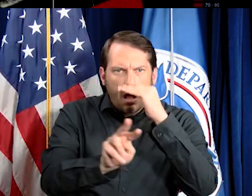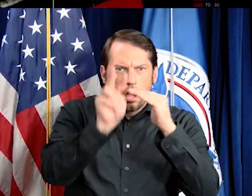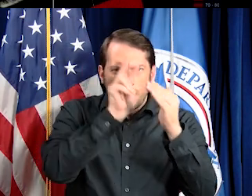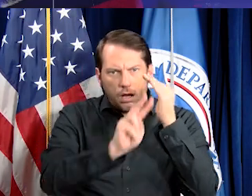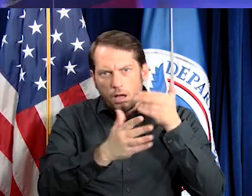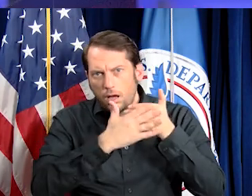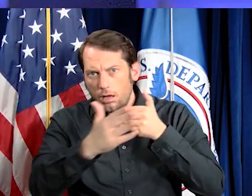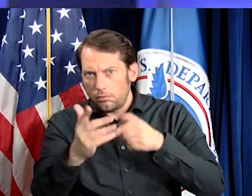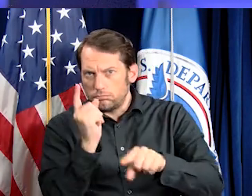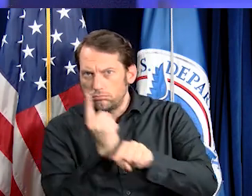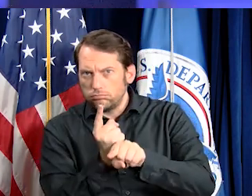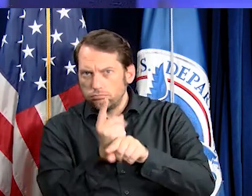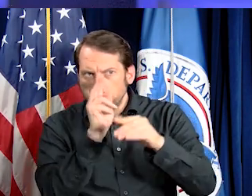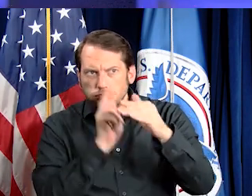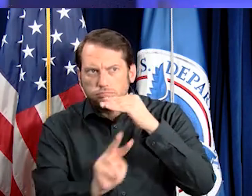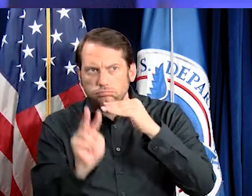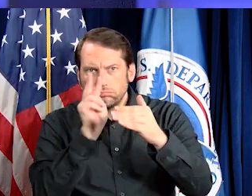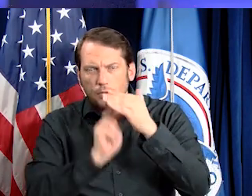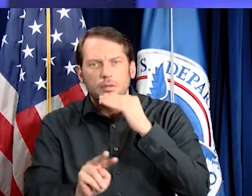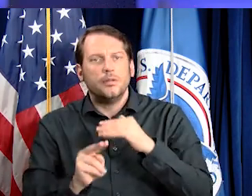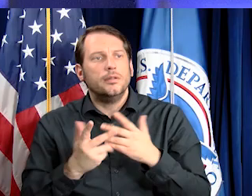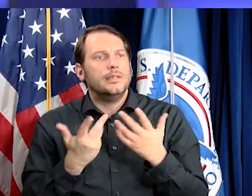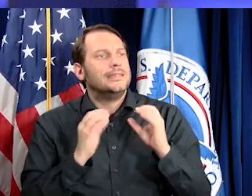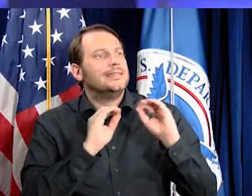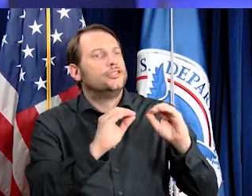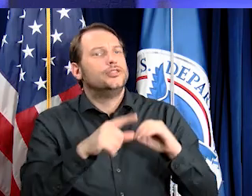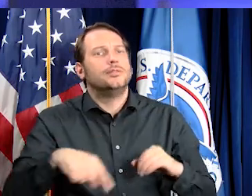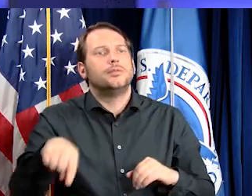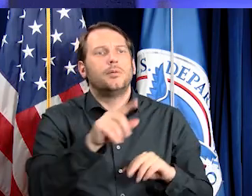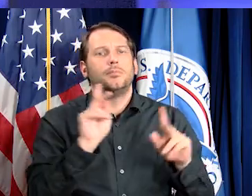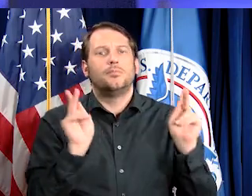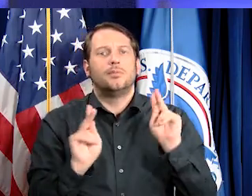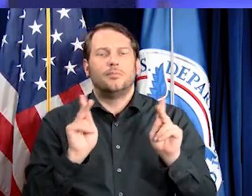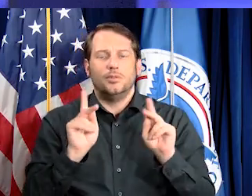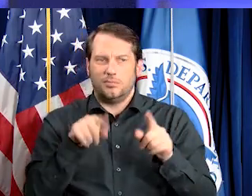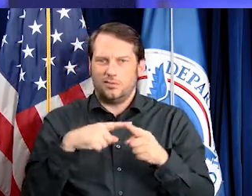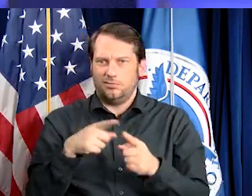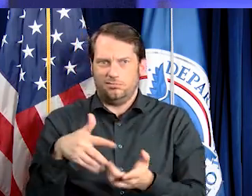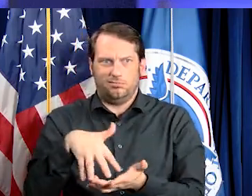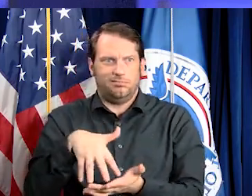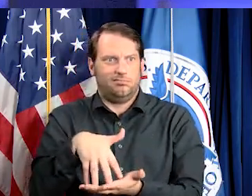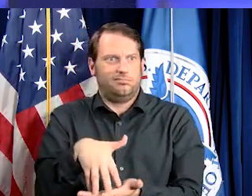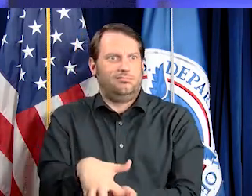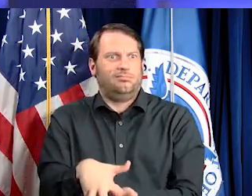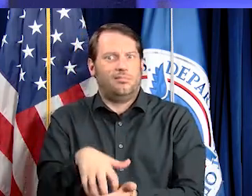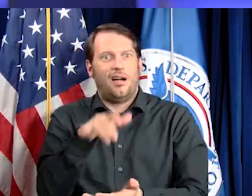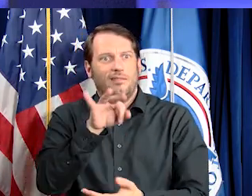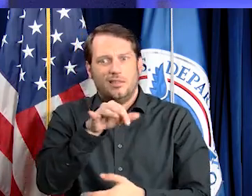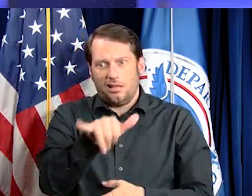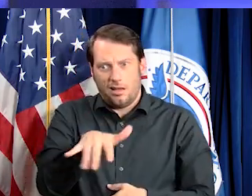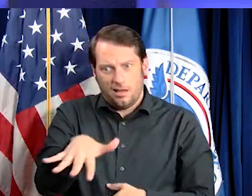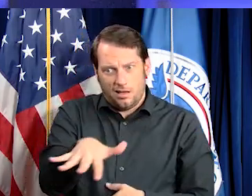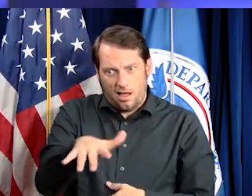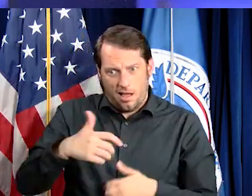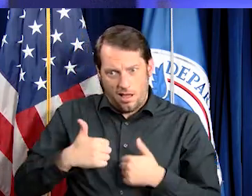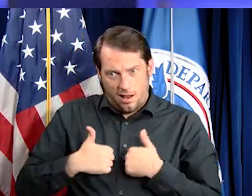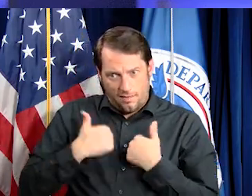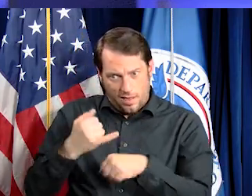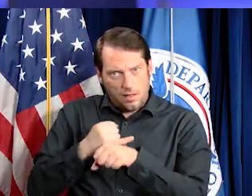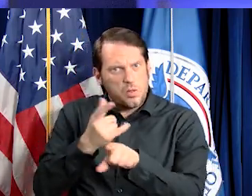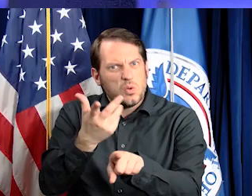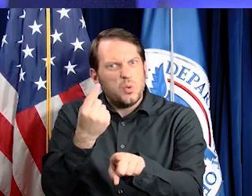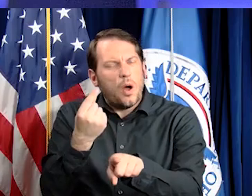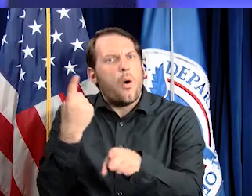educate people about the coastal vulnerability that occurs. If you live on the barrier island, what will happen? And